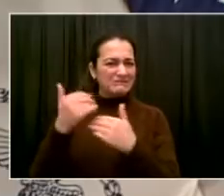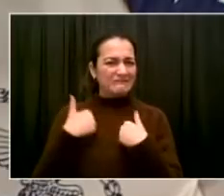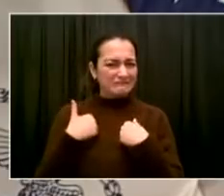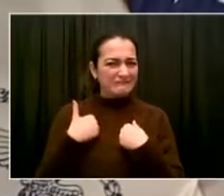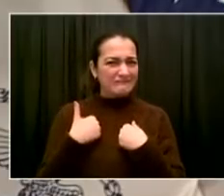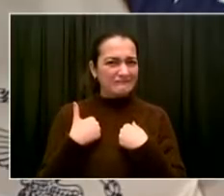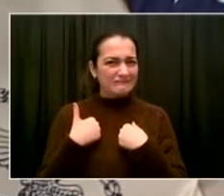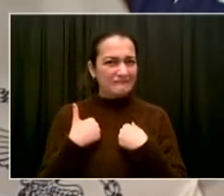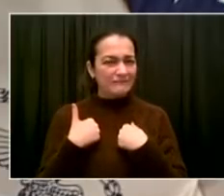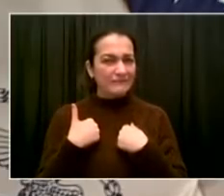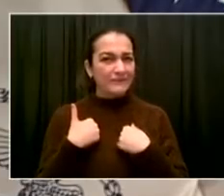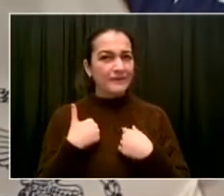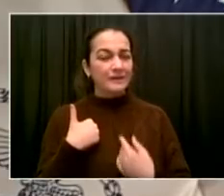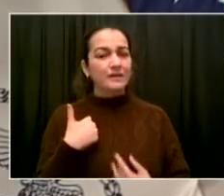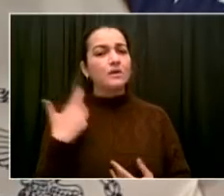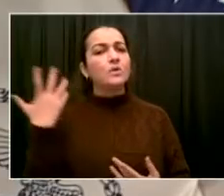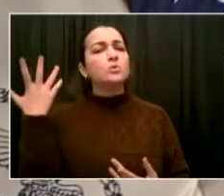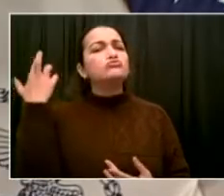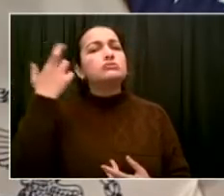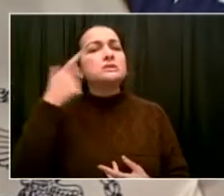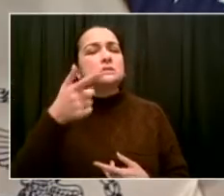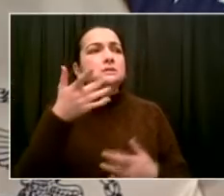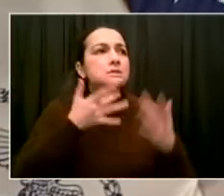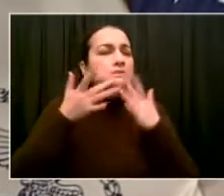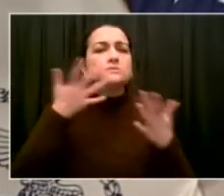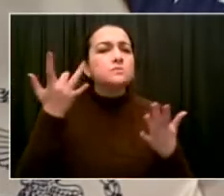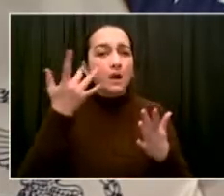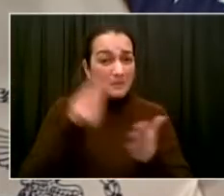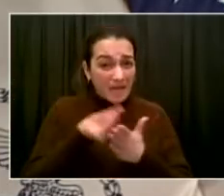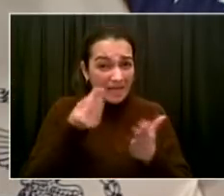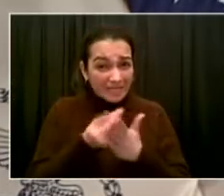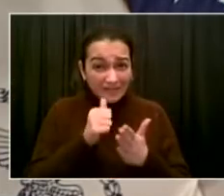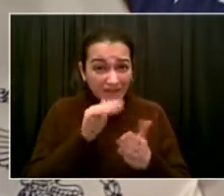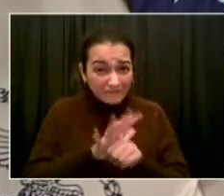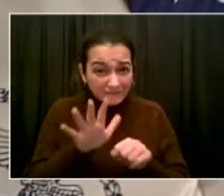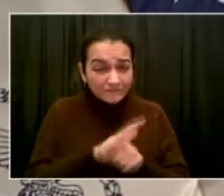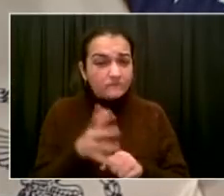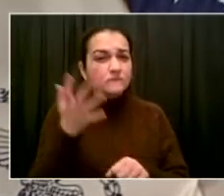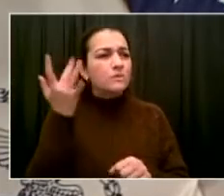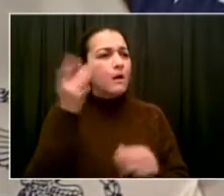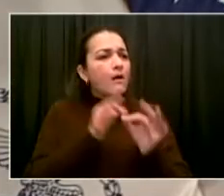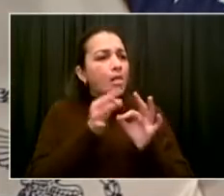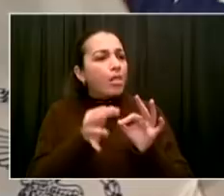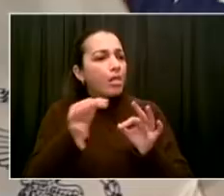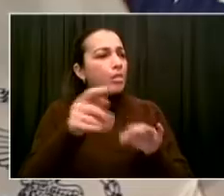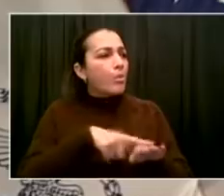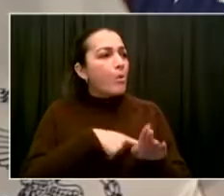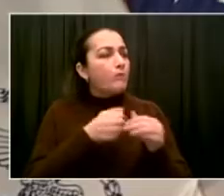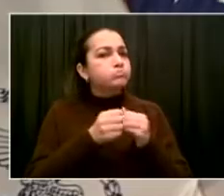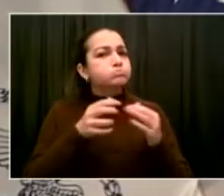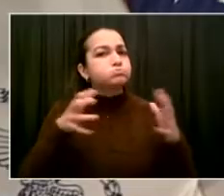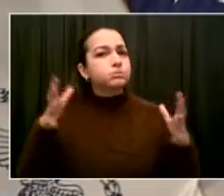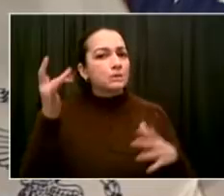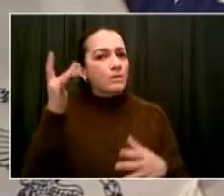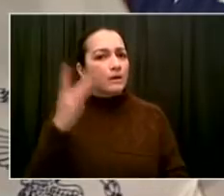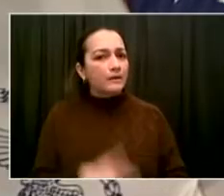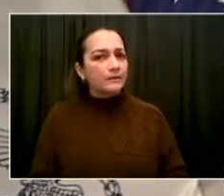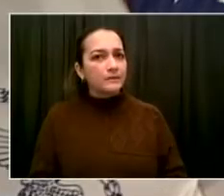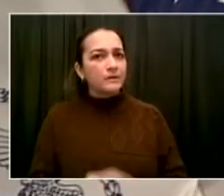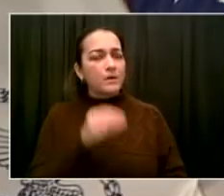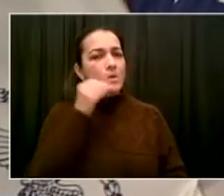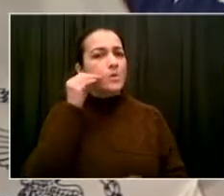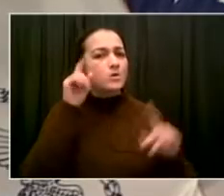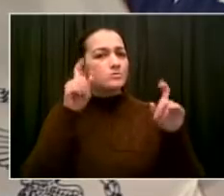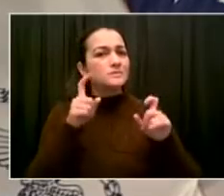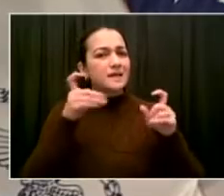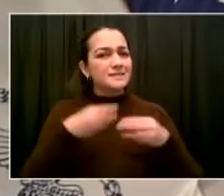to scale up? And if you could also talk about home testing, that hasn't been really discussed. Pharmacies are all